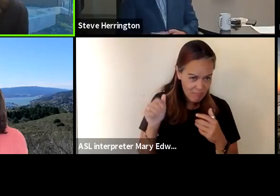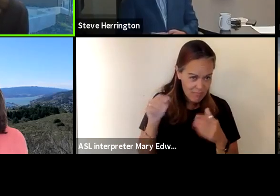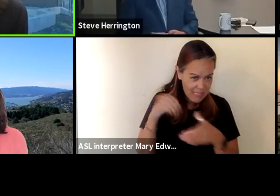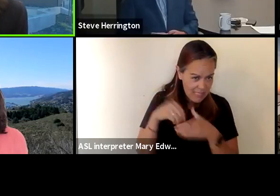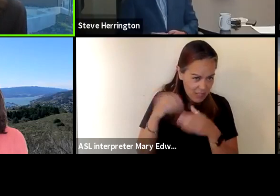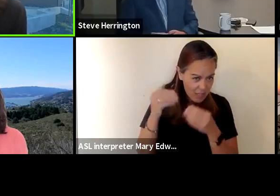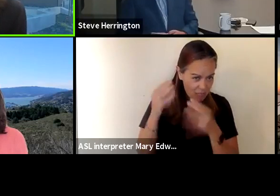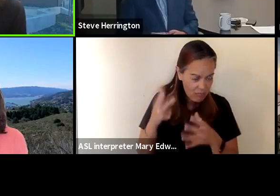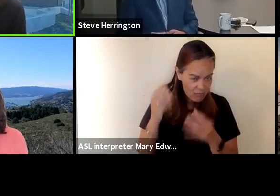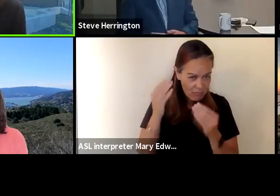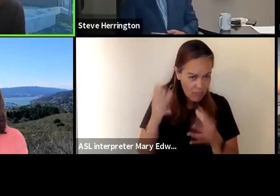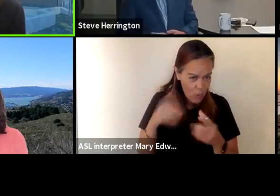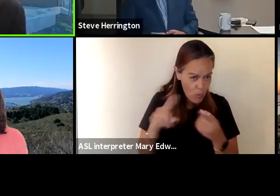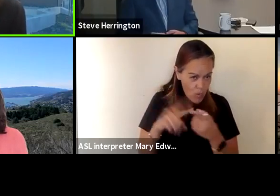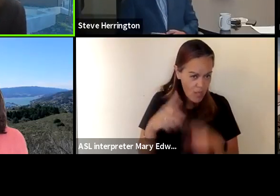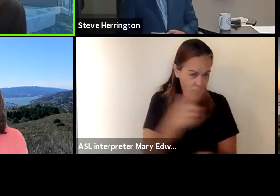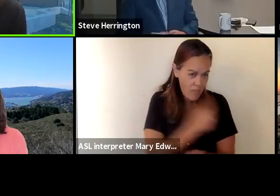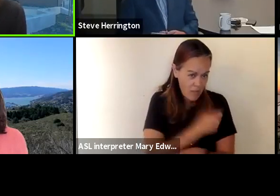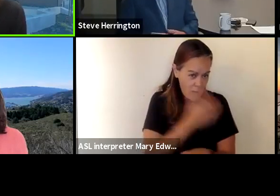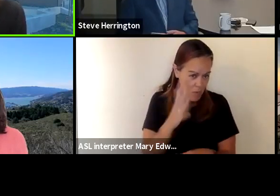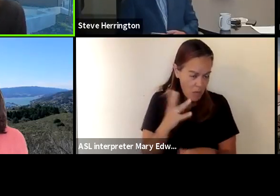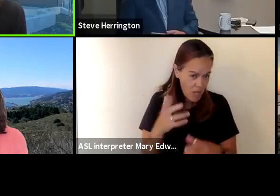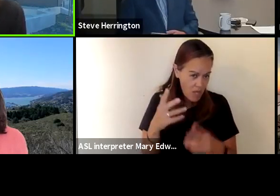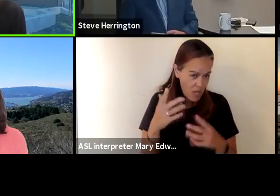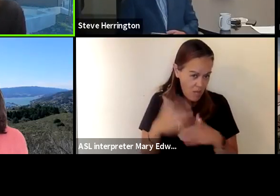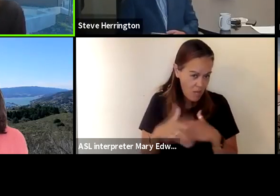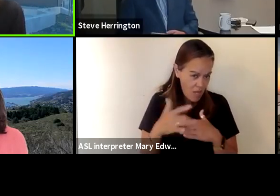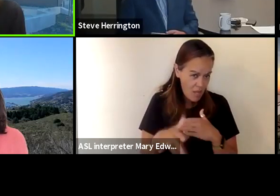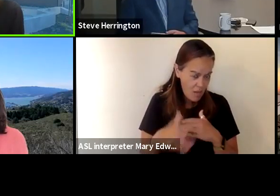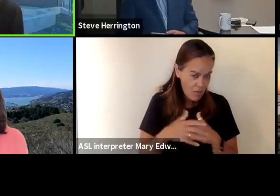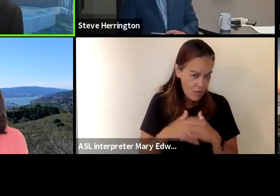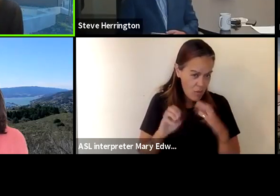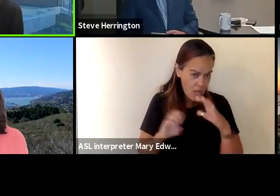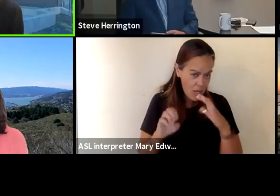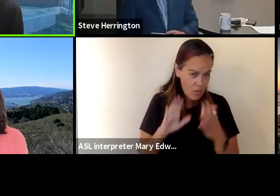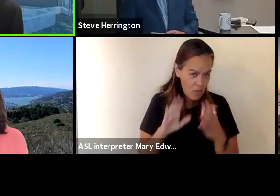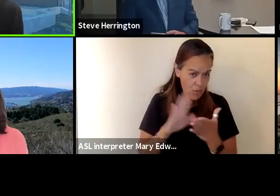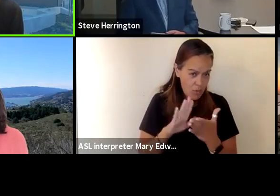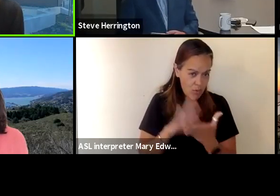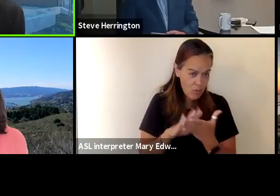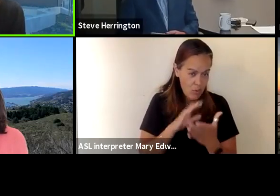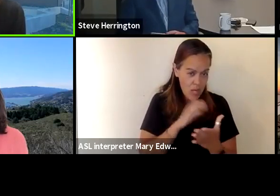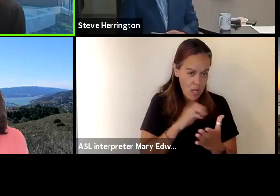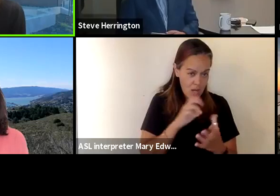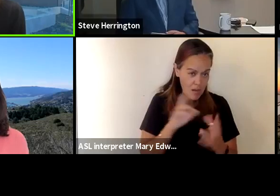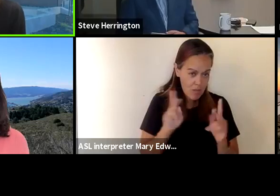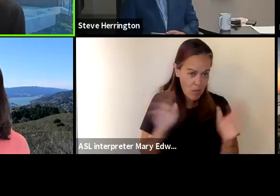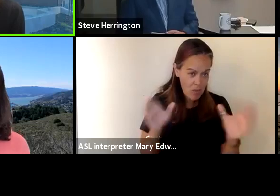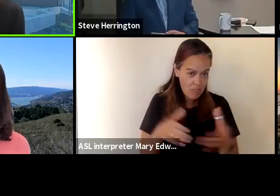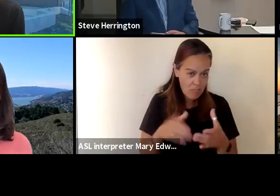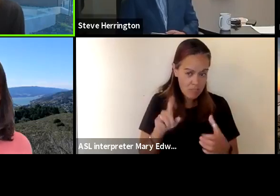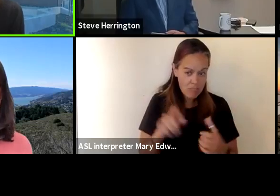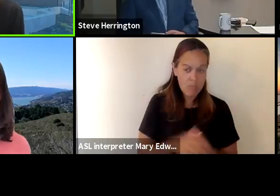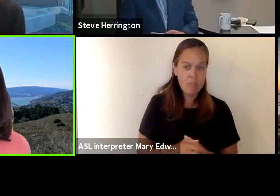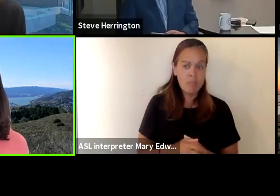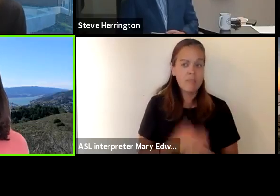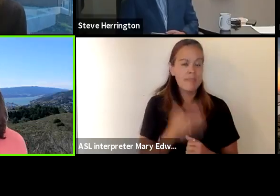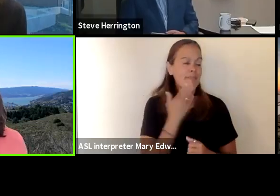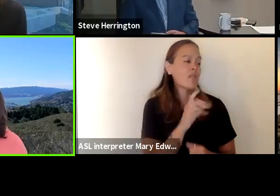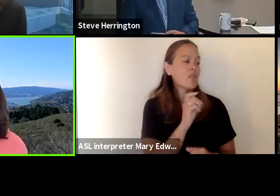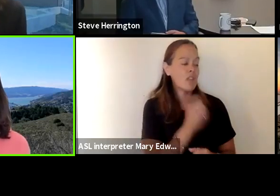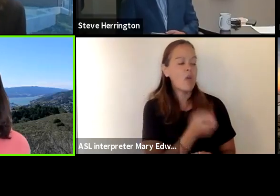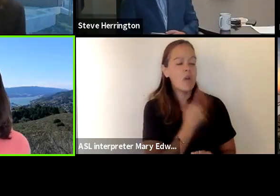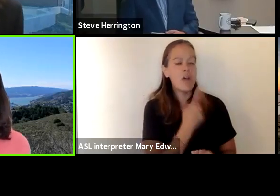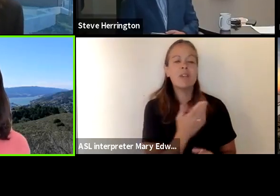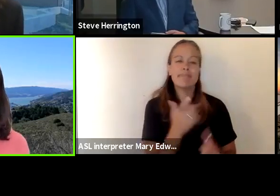when that vaccine might be available to our our elementary school age population yeah thanks for that question